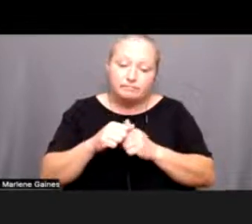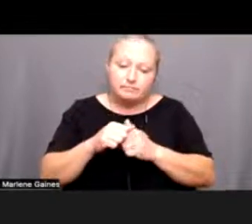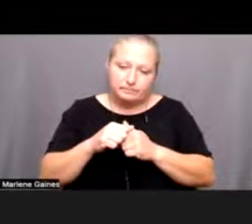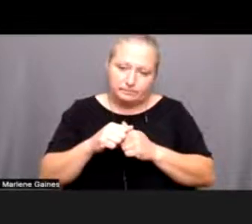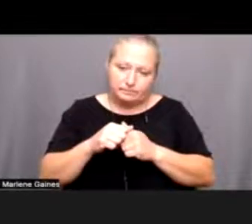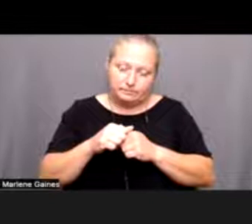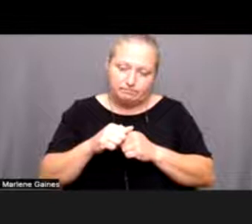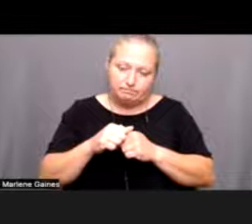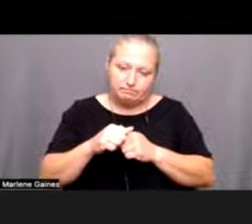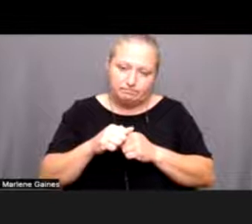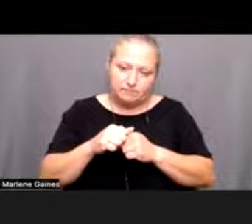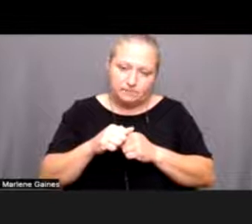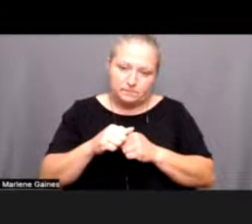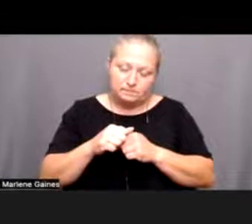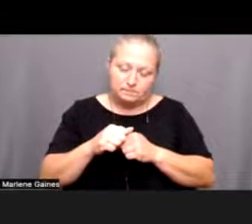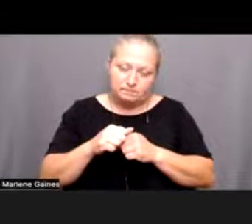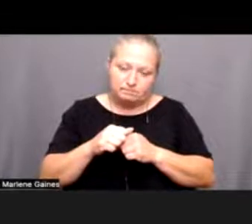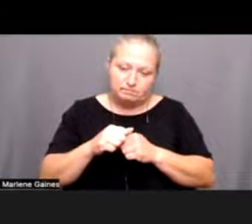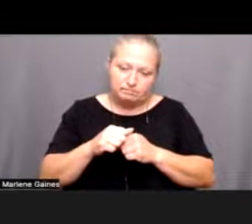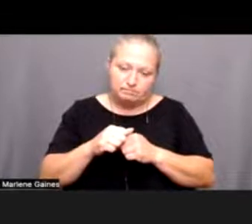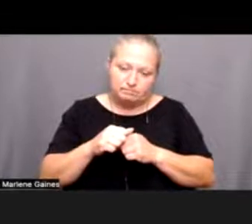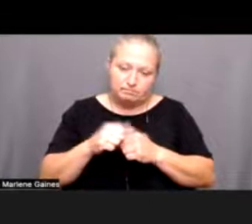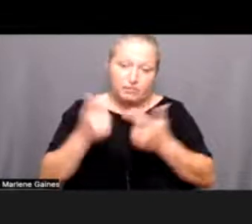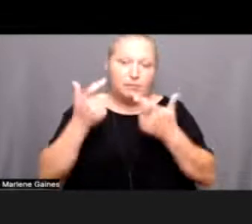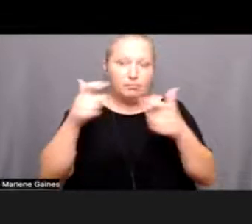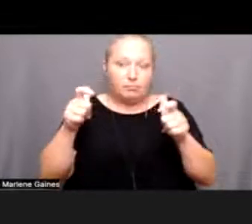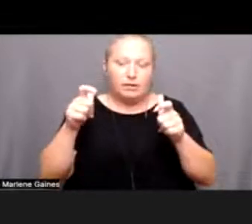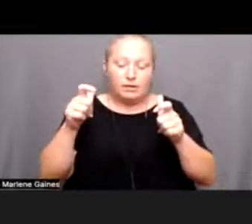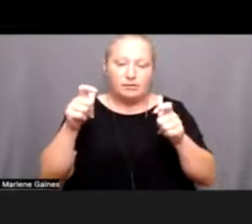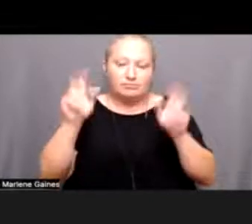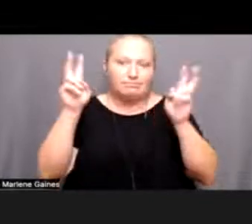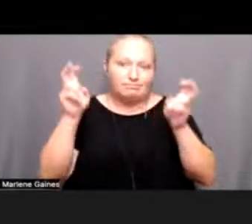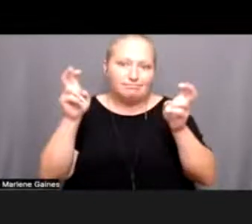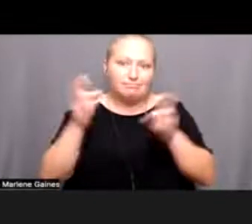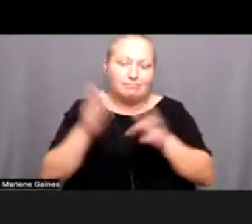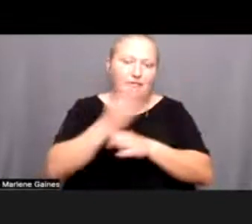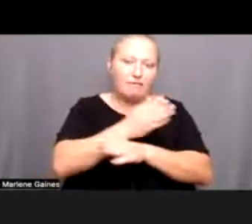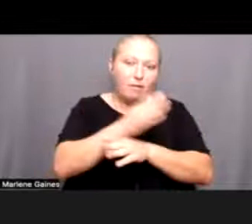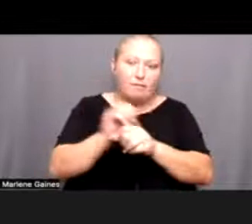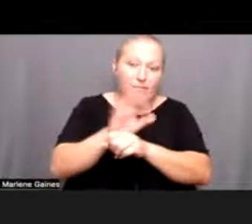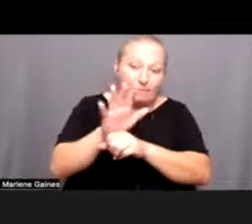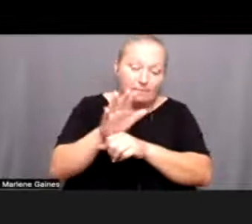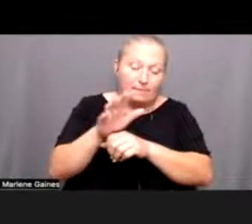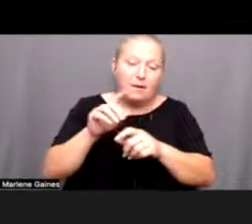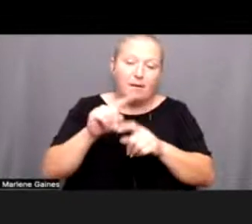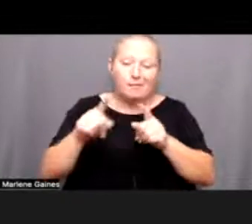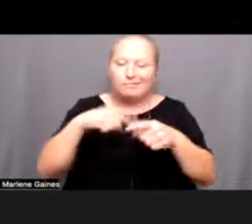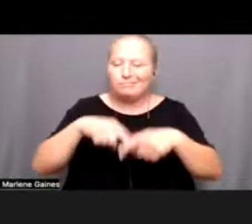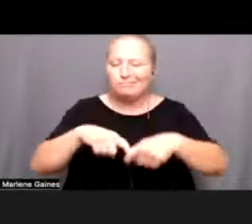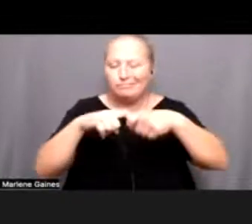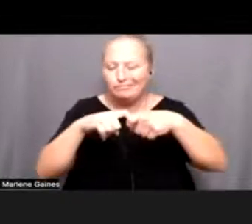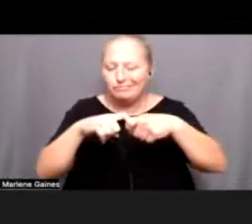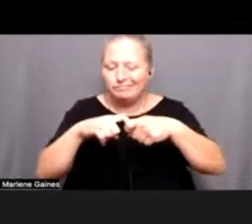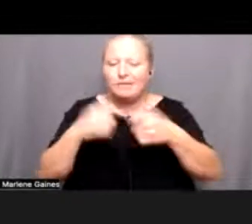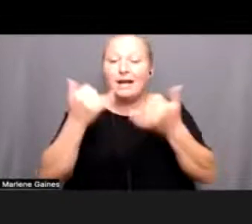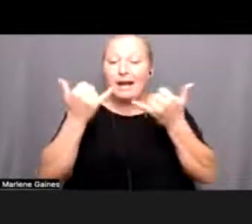let me see how I want to put this. It was a big topic of conversation before the pandemic, and we essentially took a pause, and now